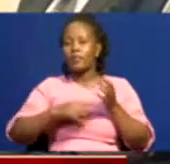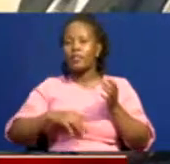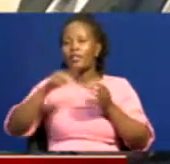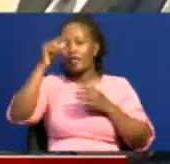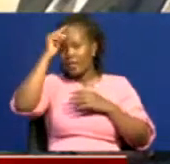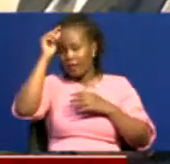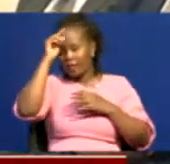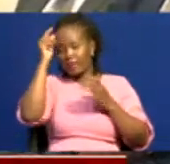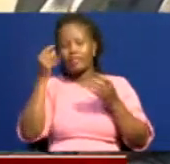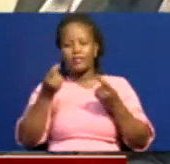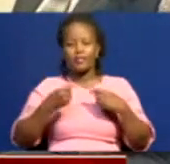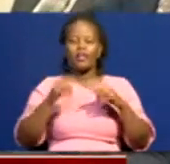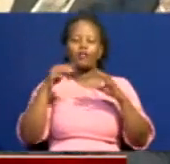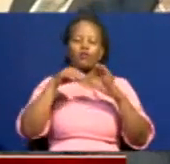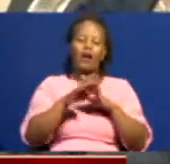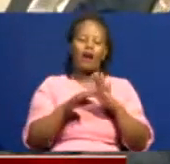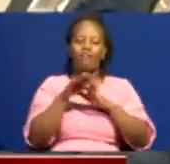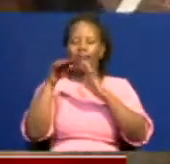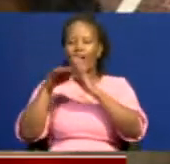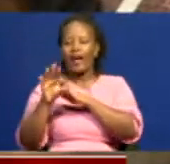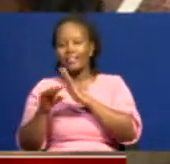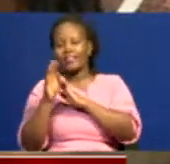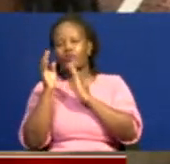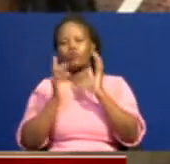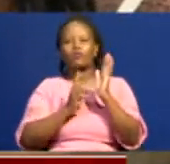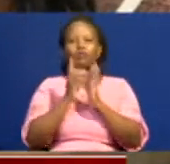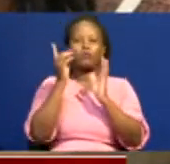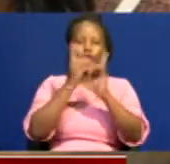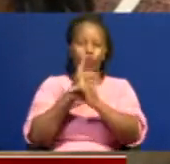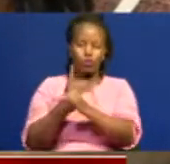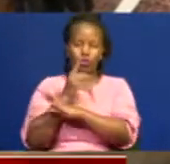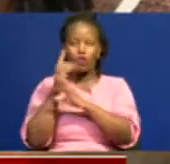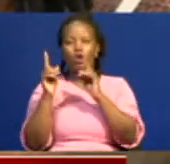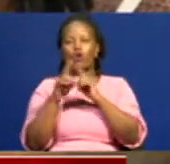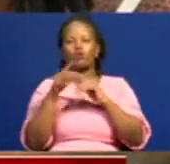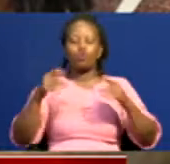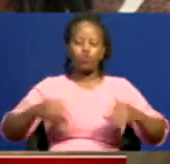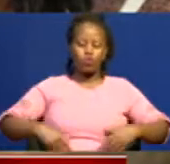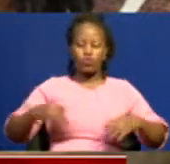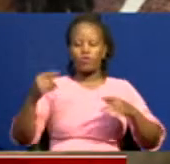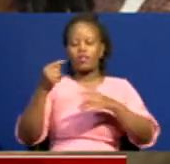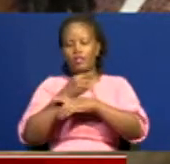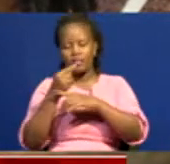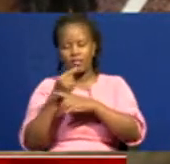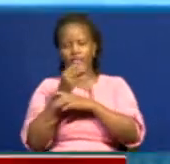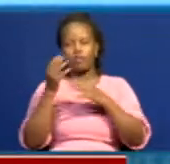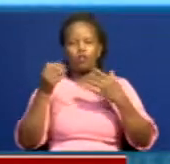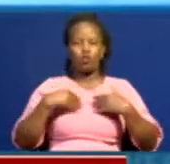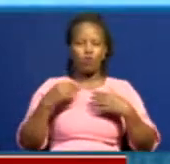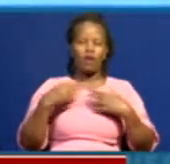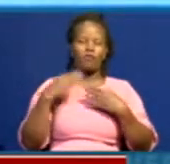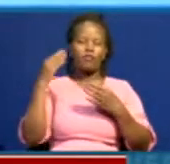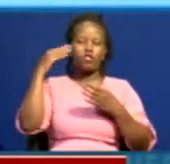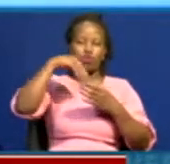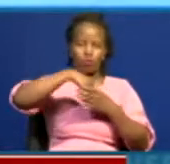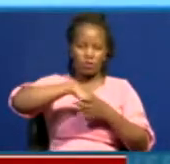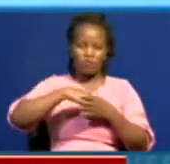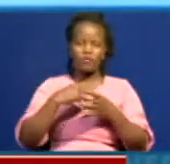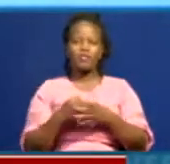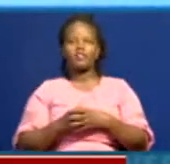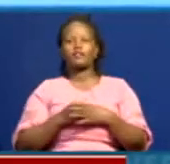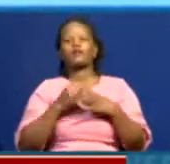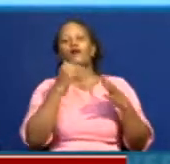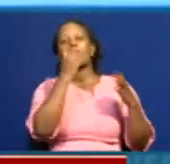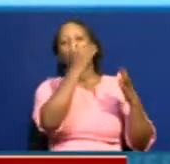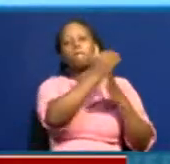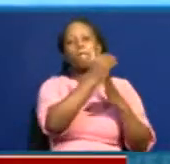quality infrastructure, financing, and training for youth to enhance inclusivity in innovation. Our programs